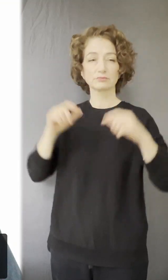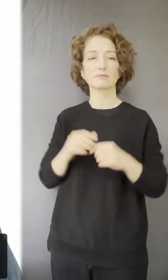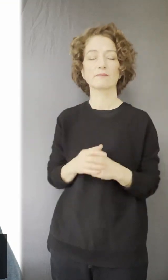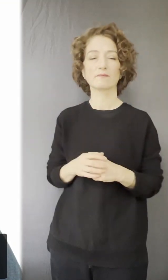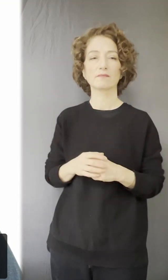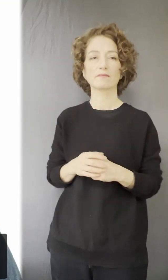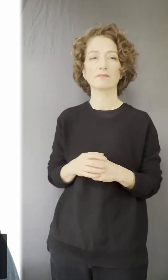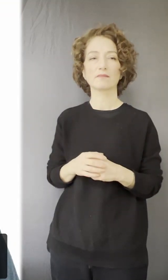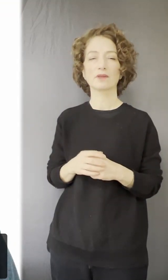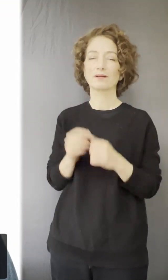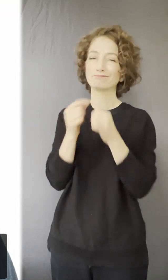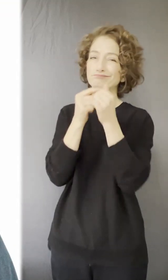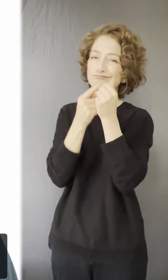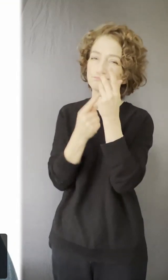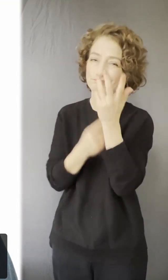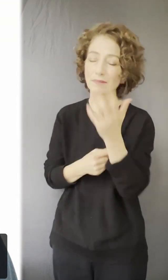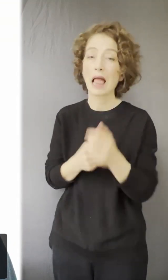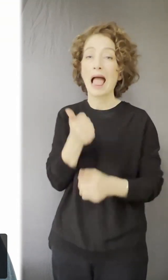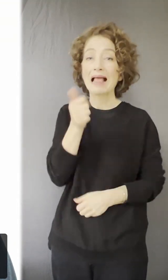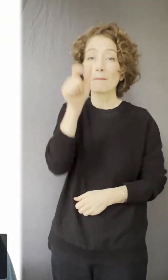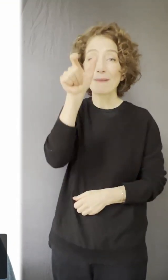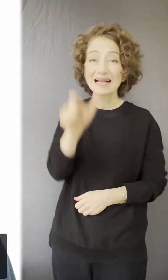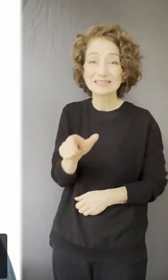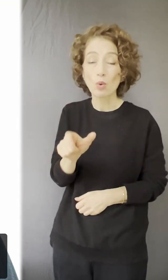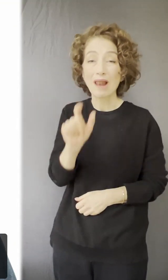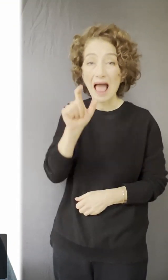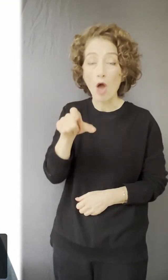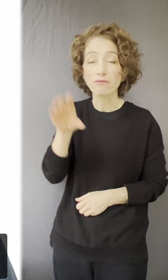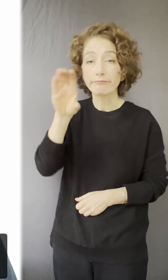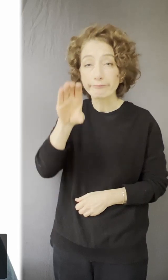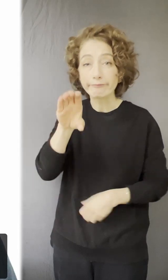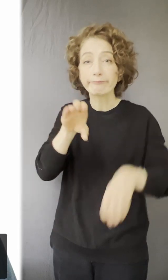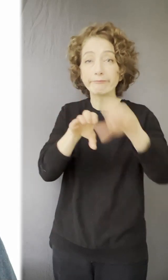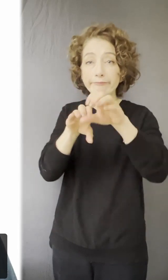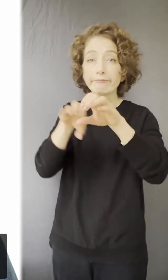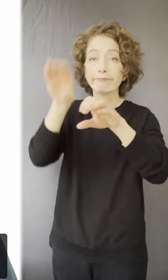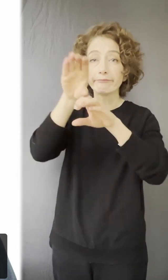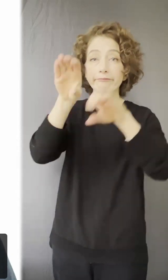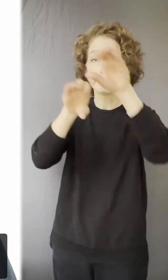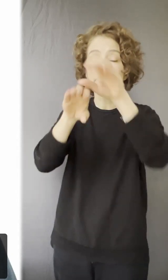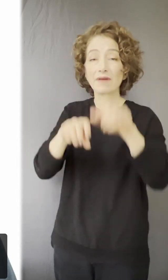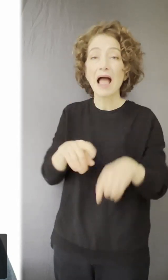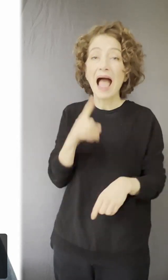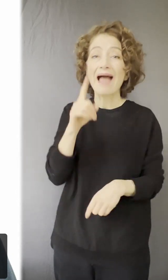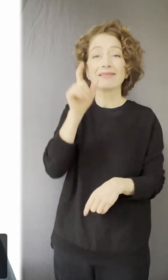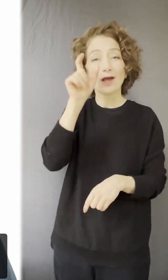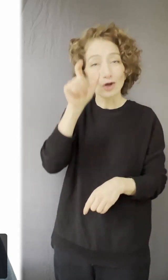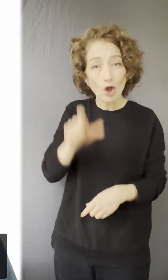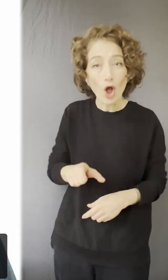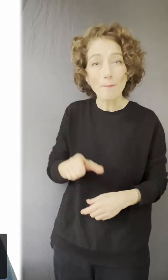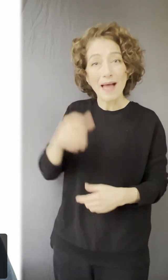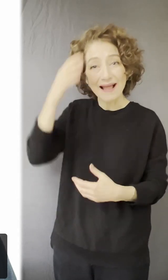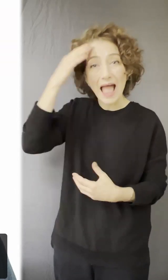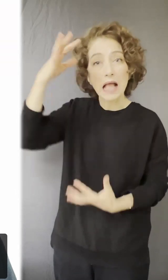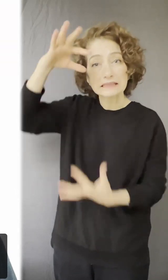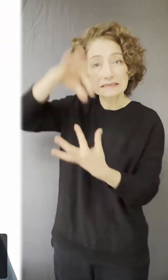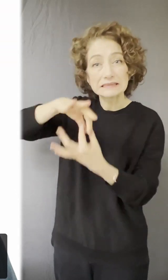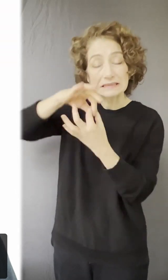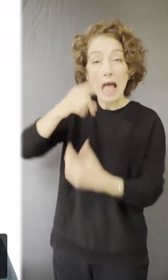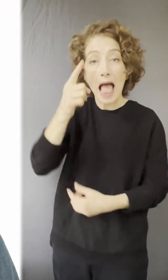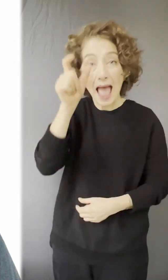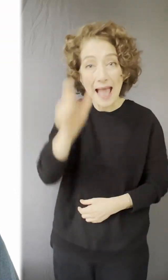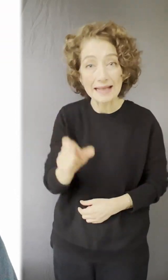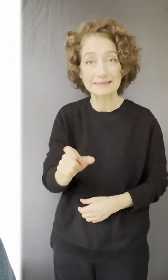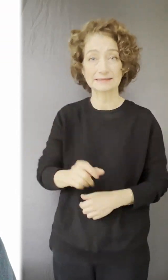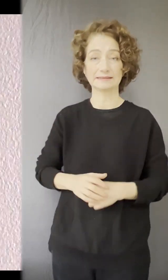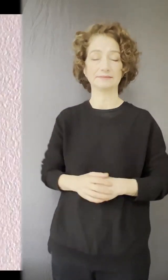Now, imagine all of these things occurring simultaneously for one person, for one body mind.